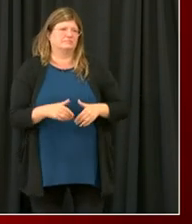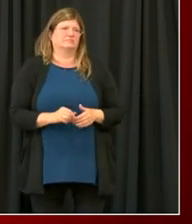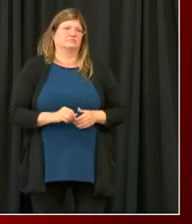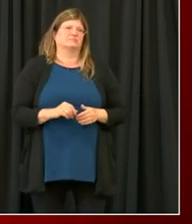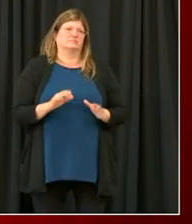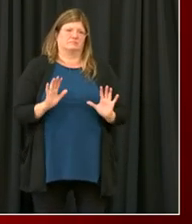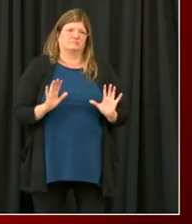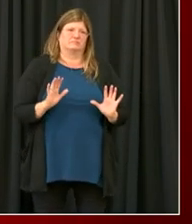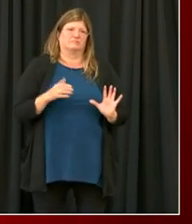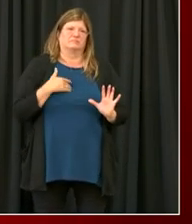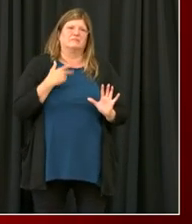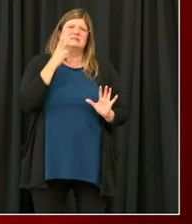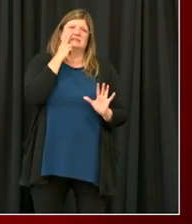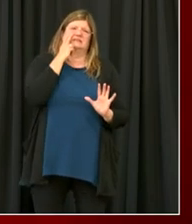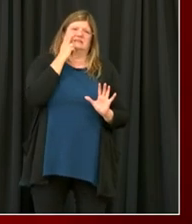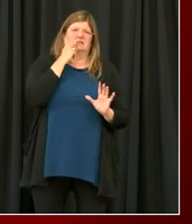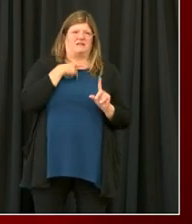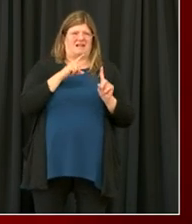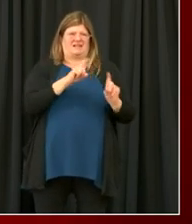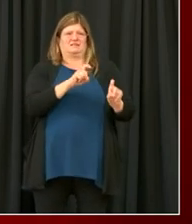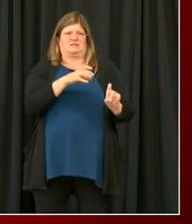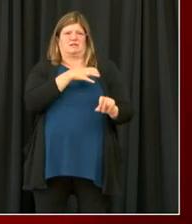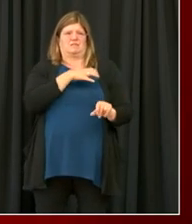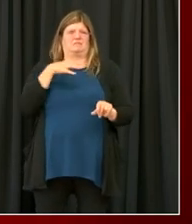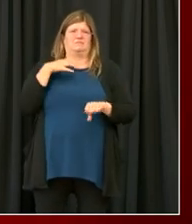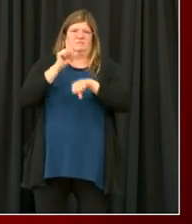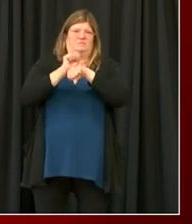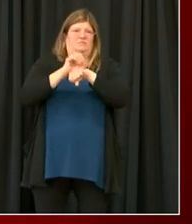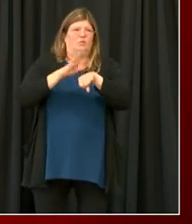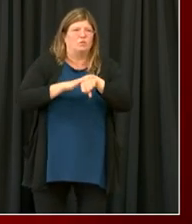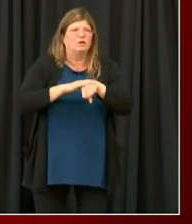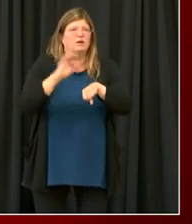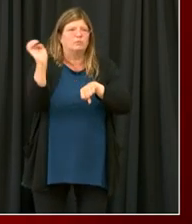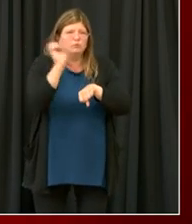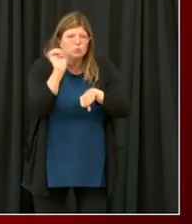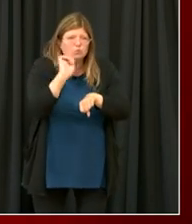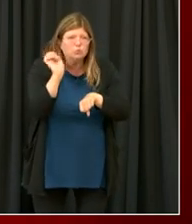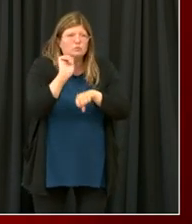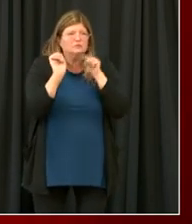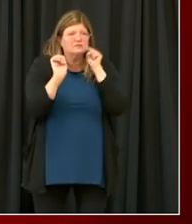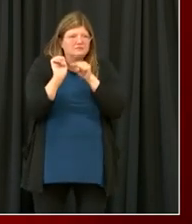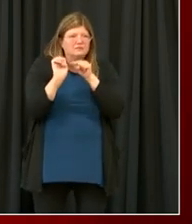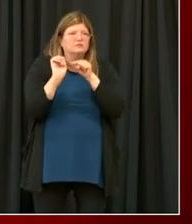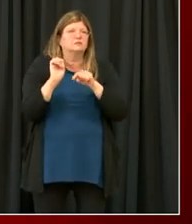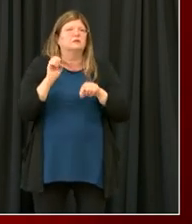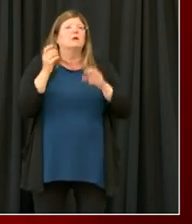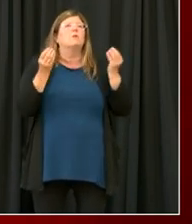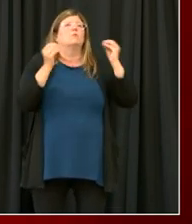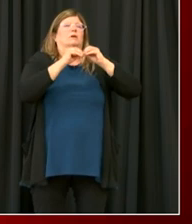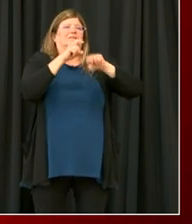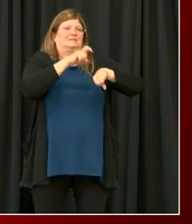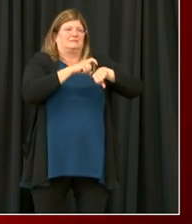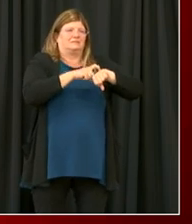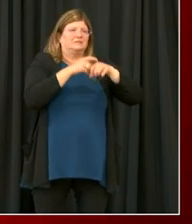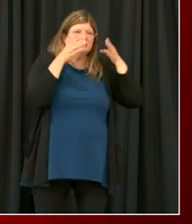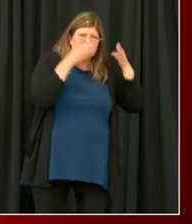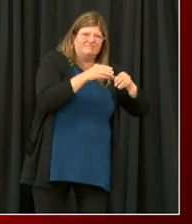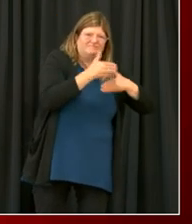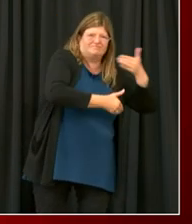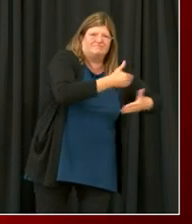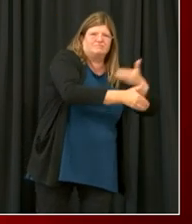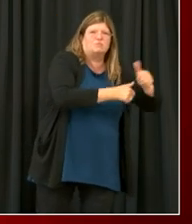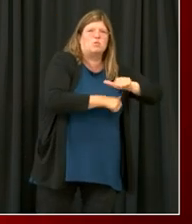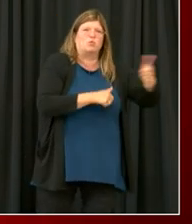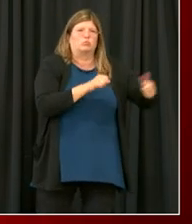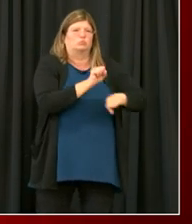council to work on the emergency, and let's have some more time to work on the permanent. Are you